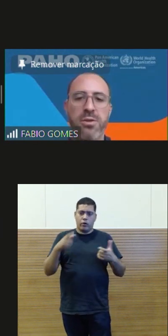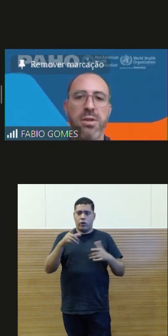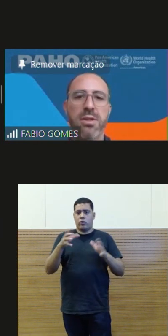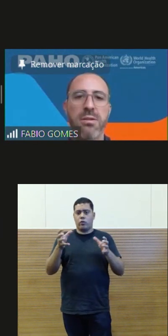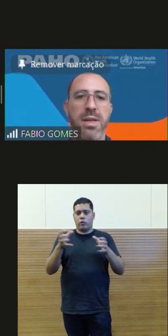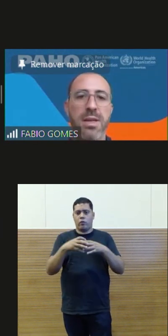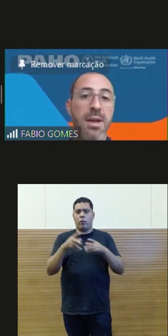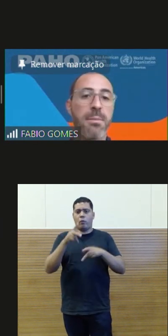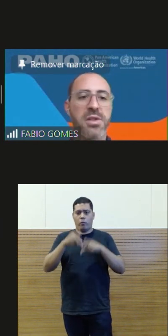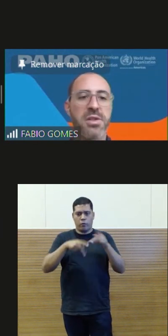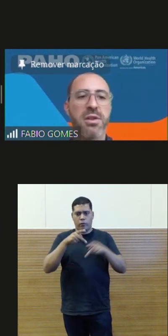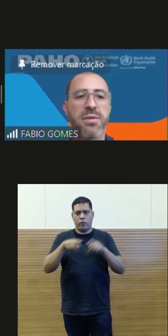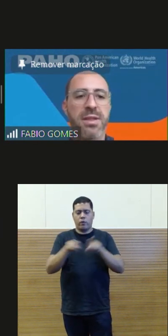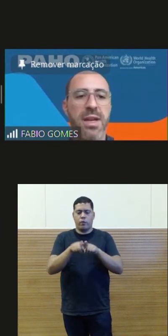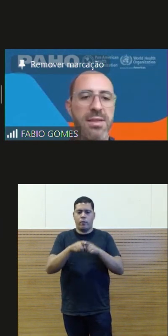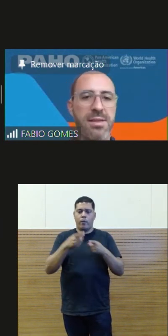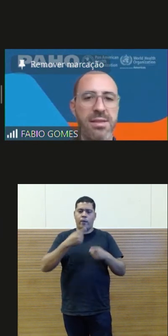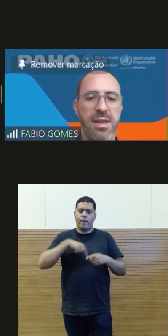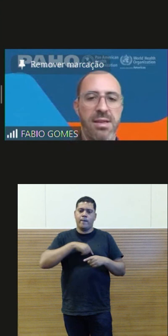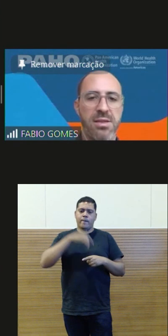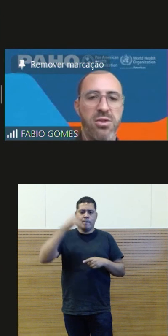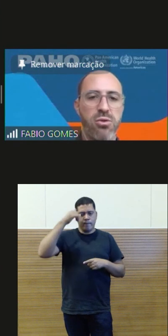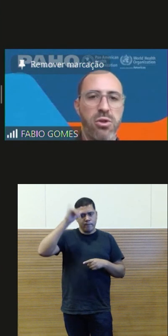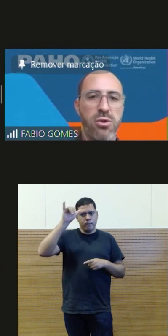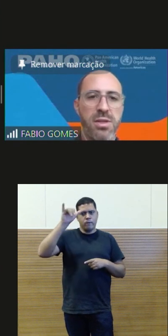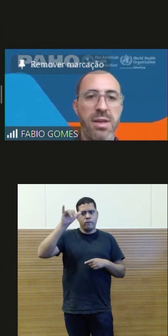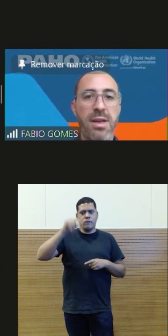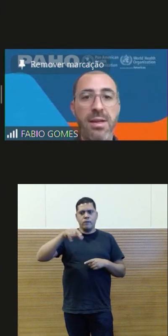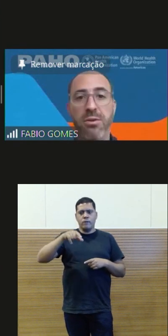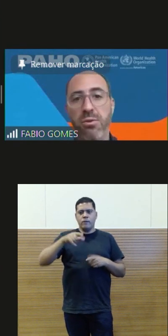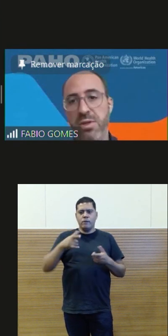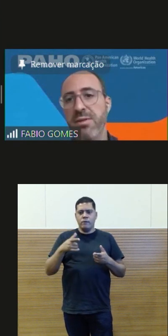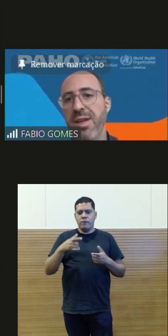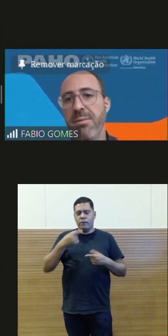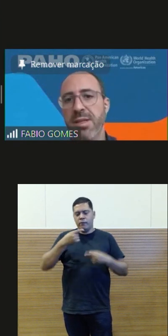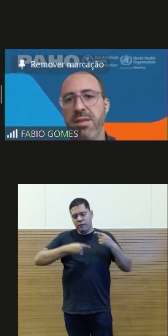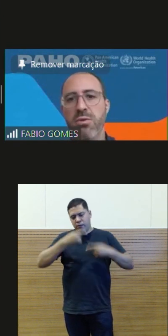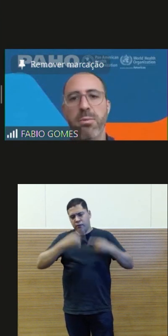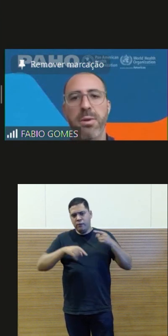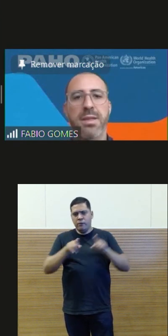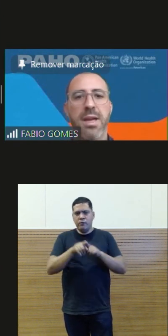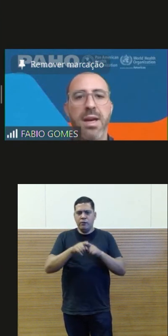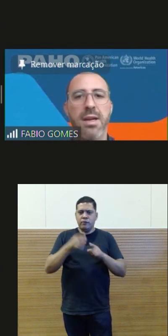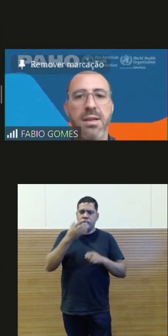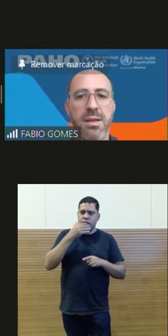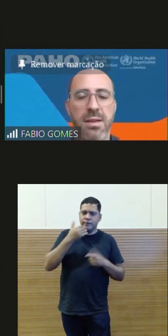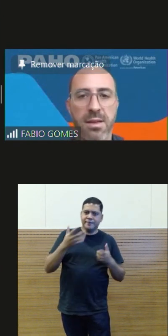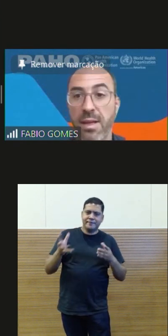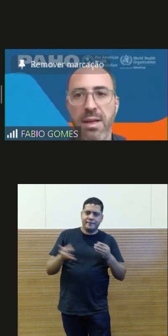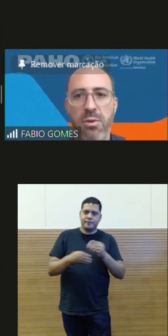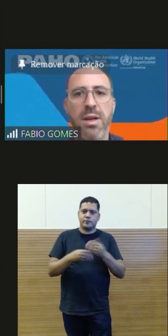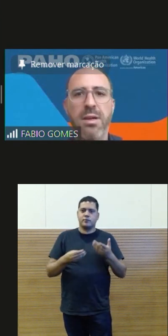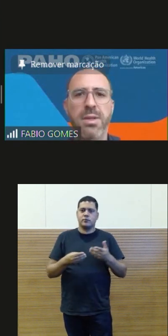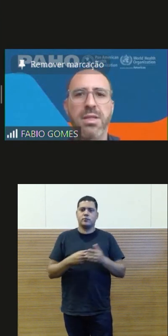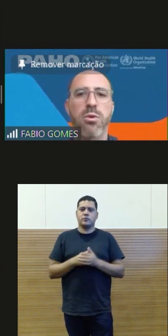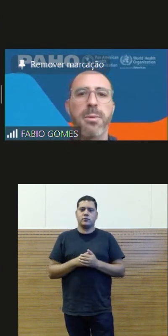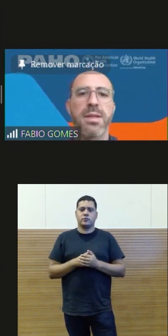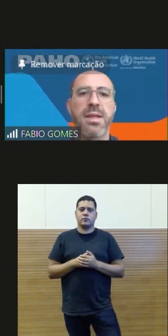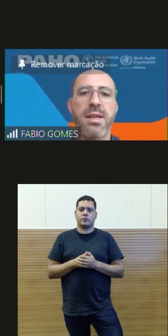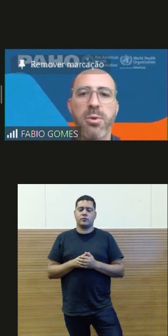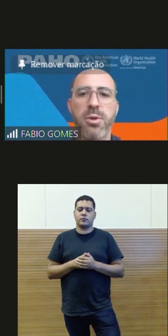needs to be extended to this populational group for us to prevent these distortions, even in